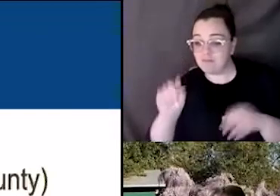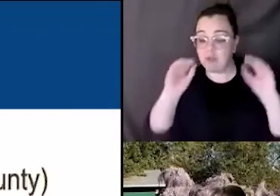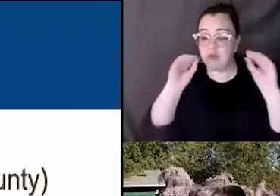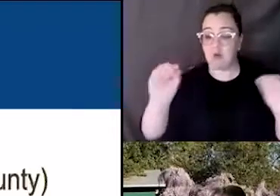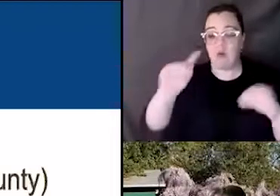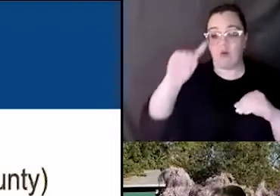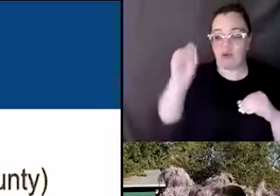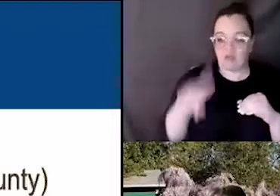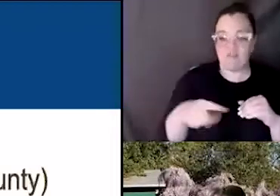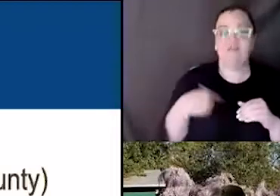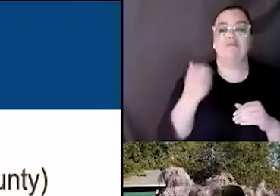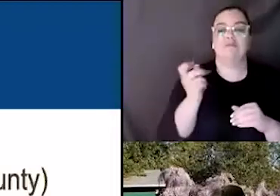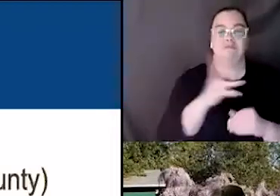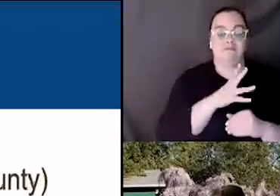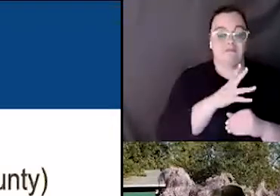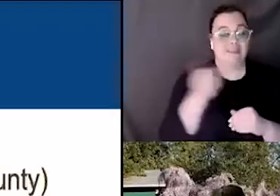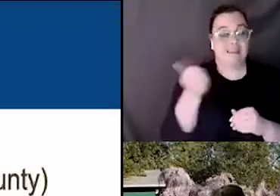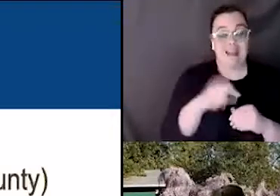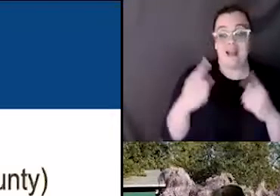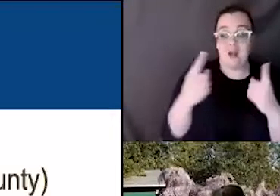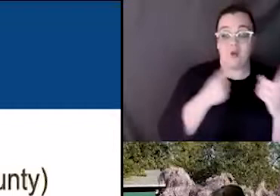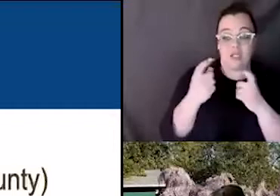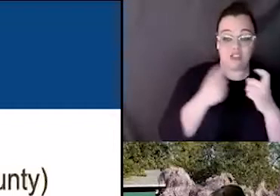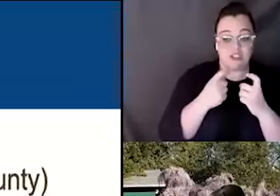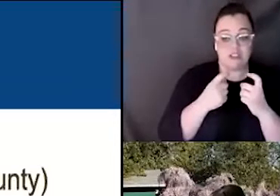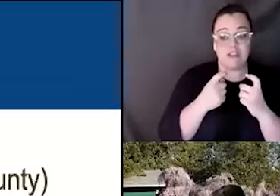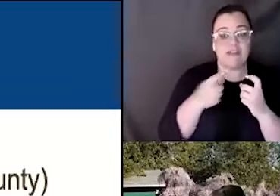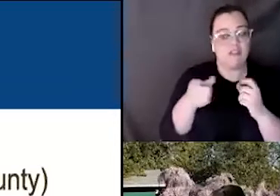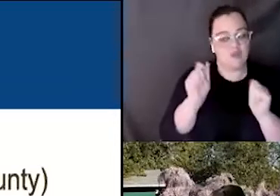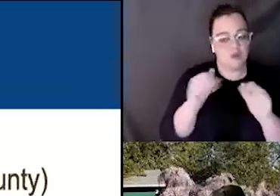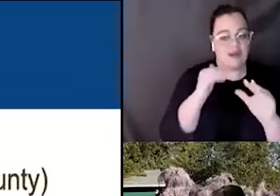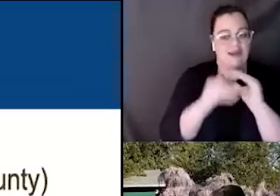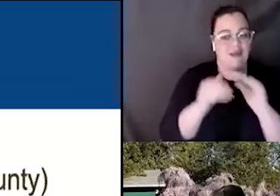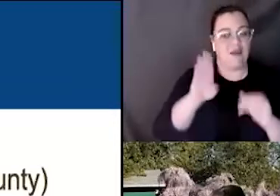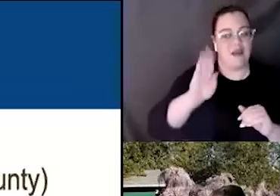in. Any questions, as Sharon just pointed out, put email to